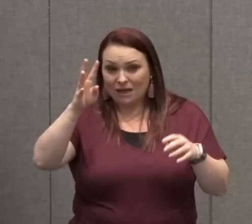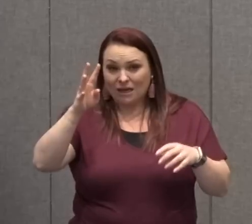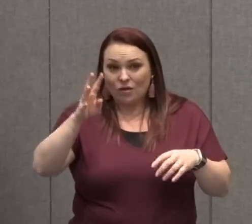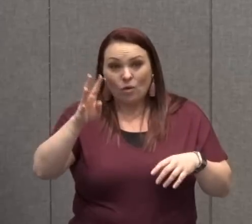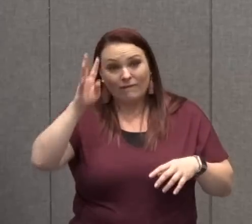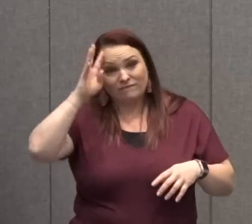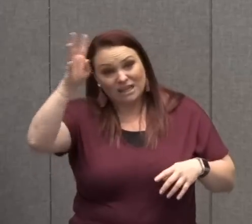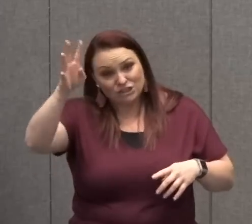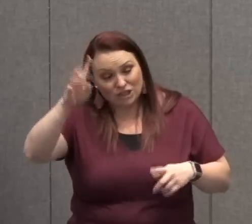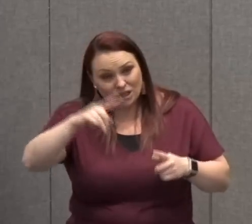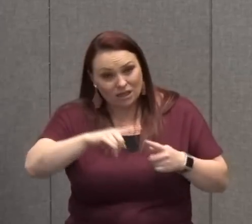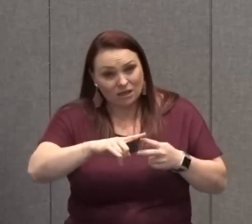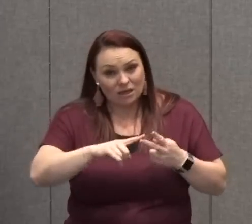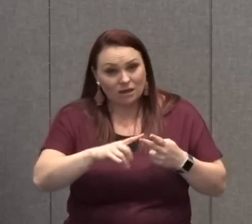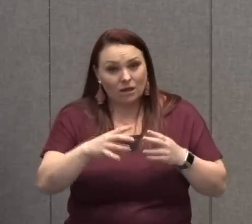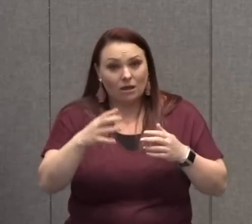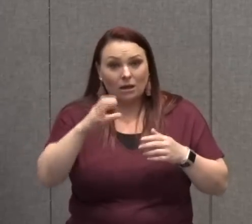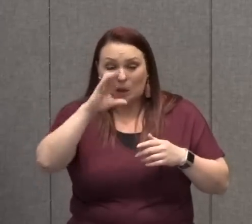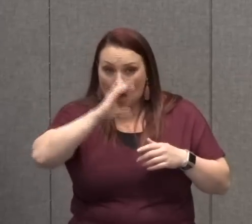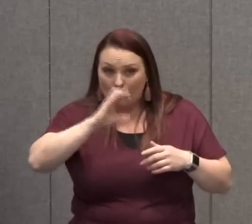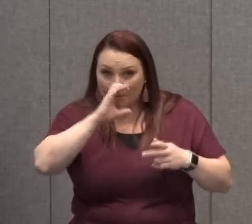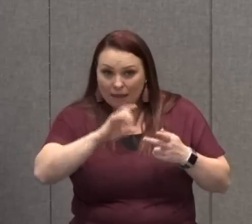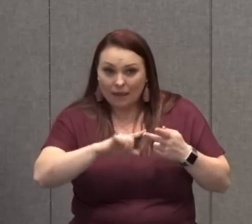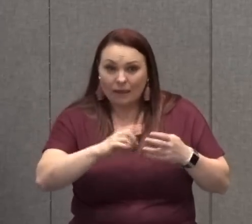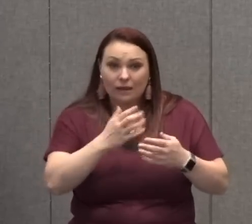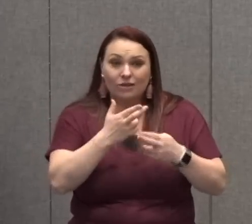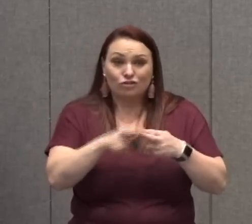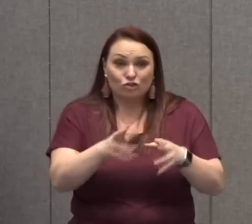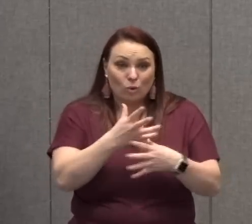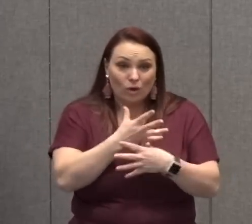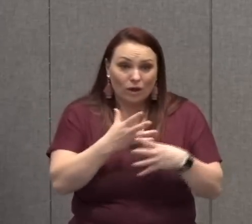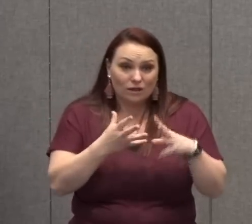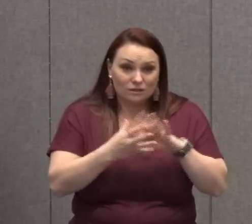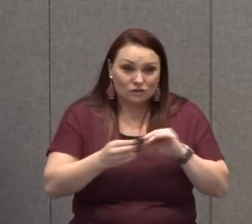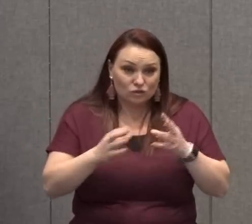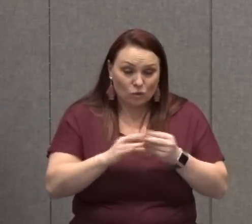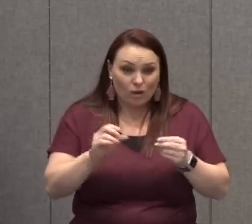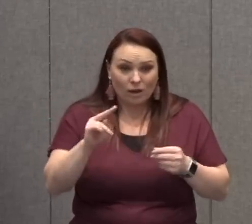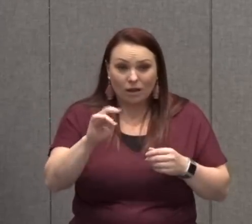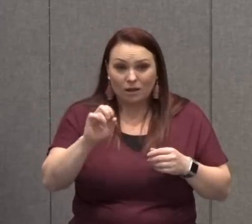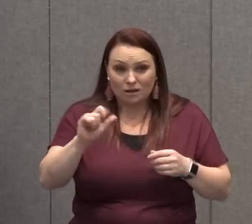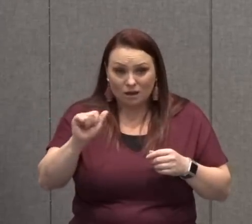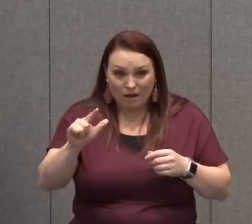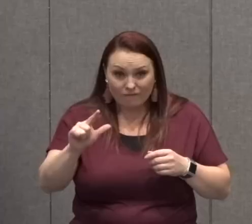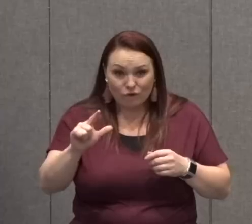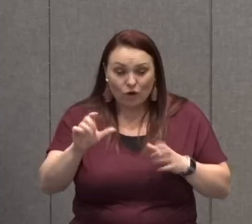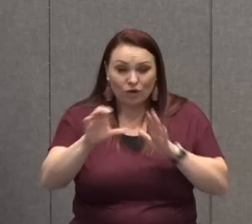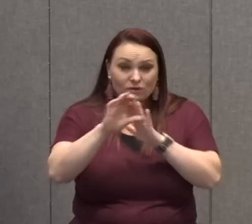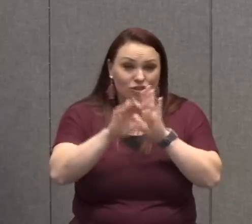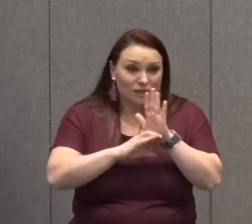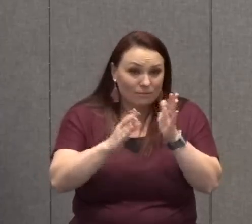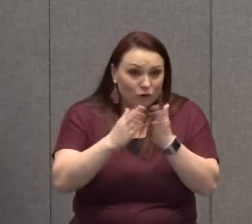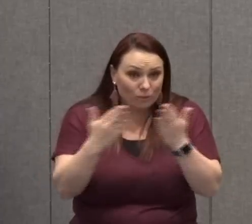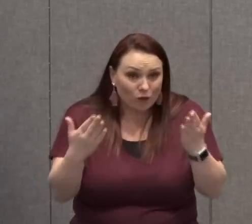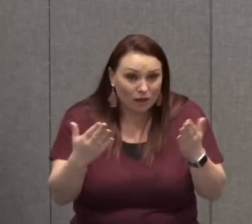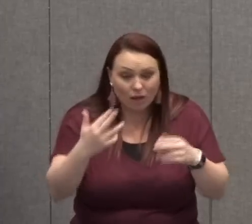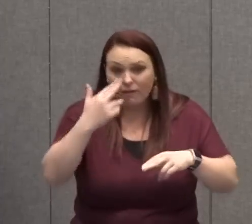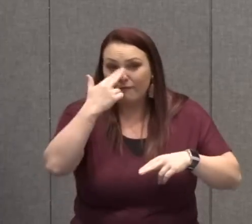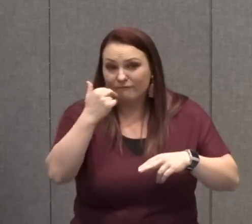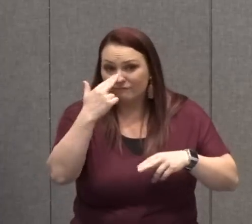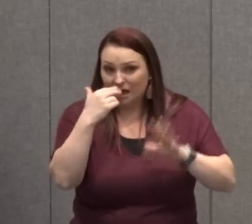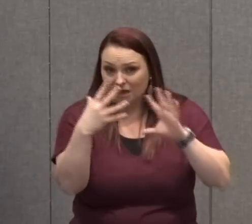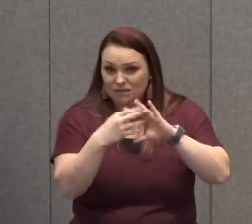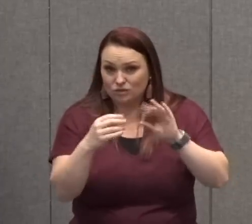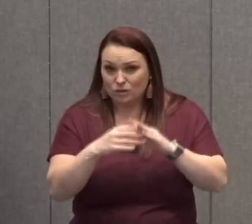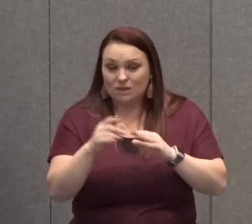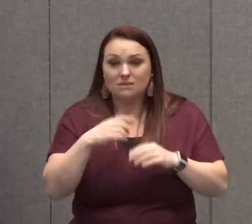maybe a comic maybe a short story maybe a novel chapter book funny stories and so once you've completed